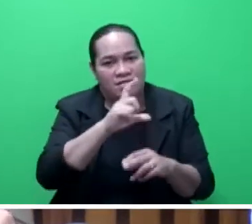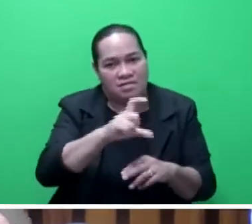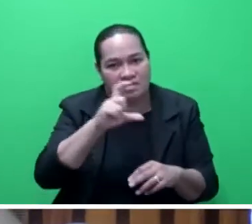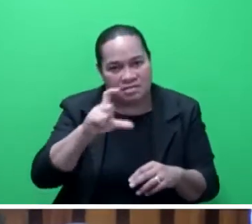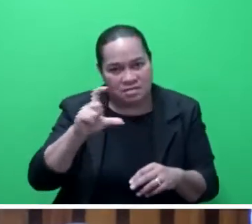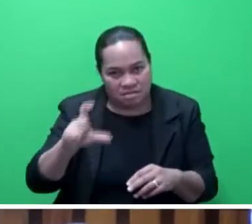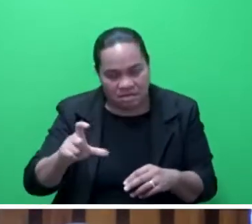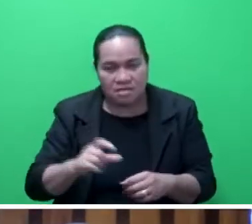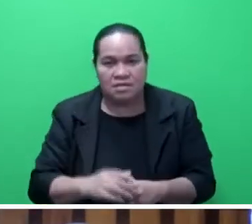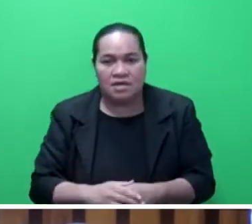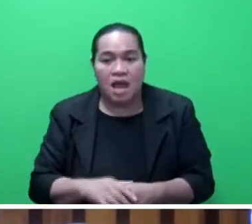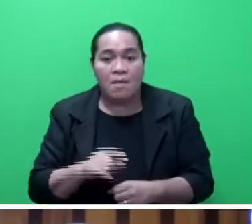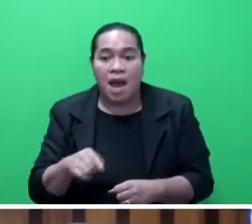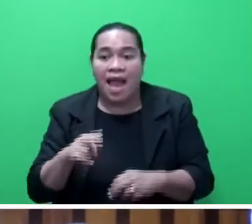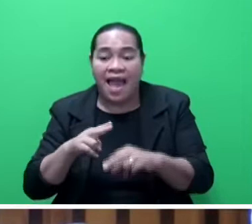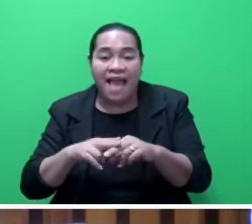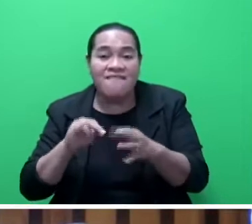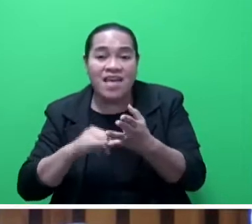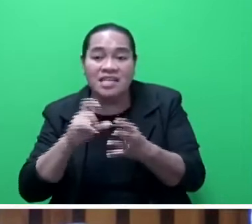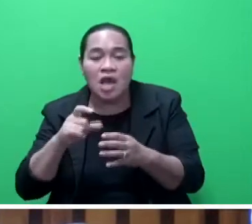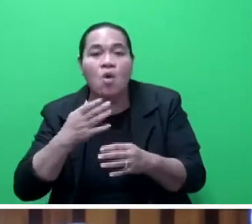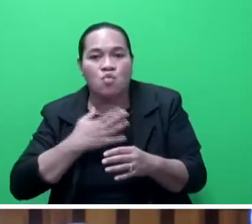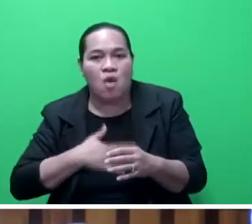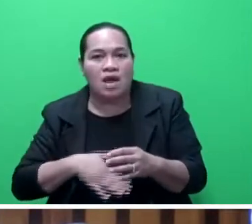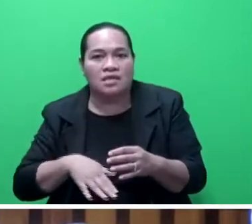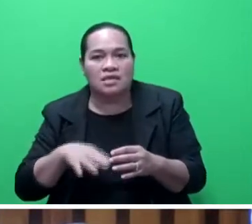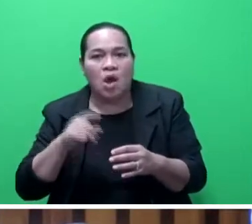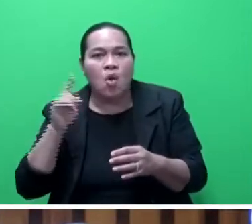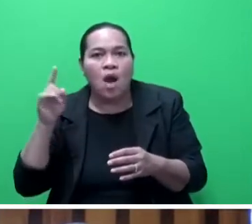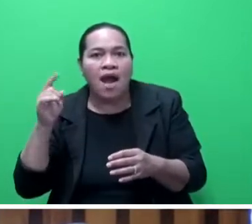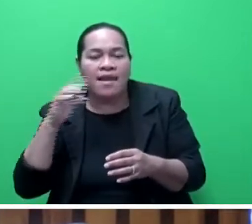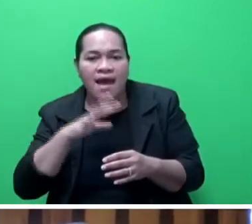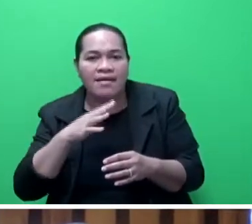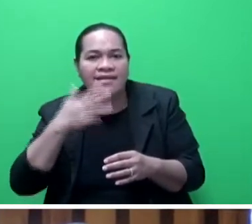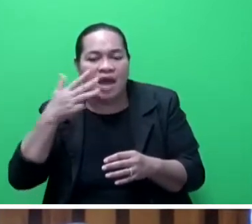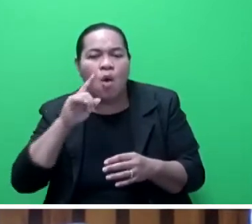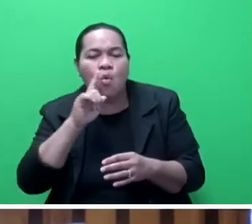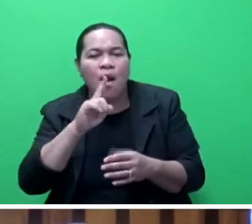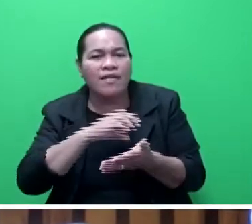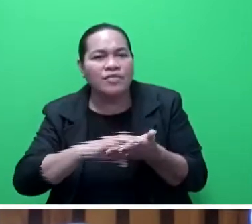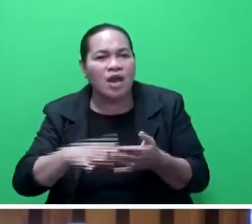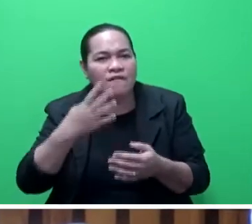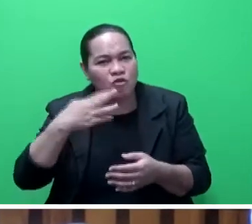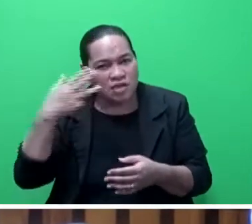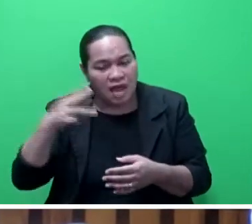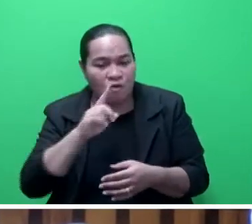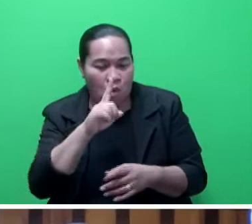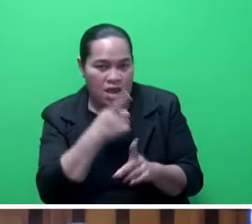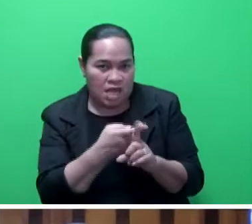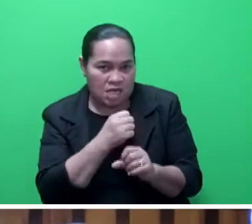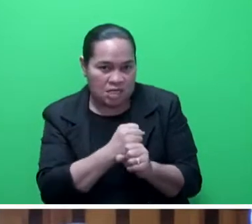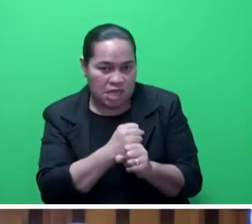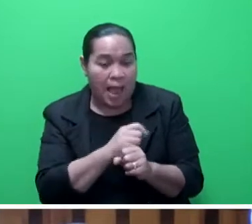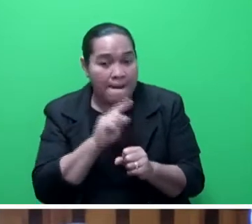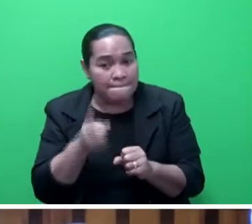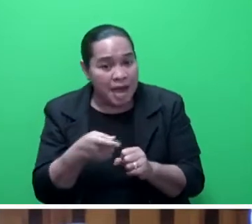Mr. Speaker, sir, the FSC wanted an increase of 109%, or $1.49 per kilogram. However,